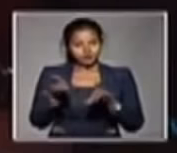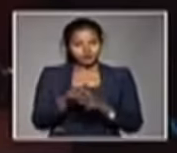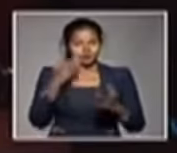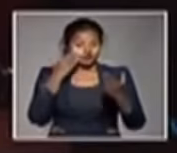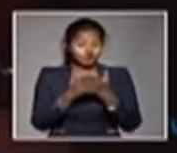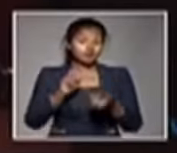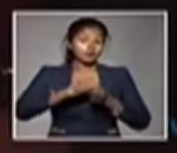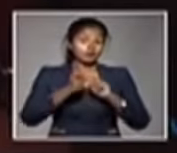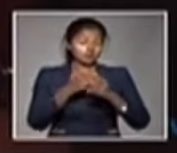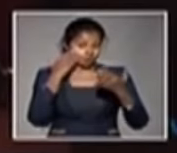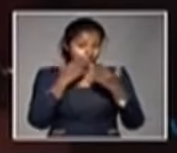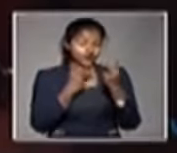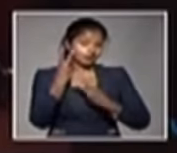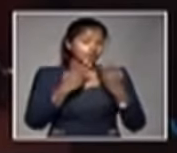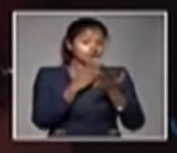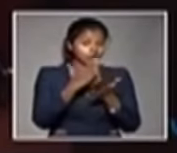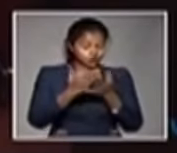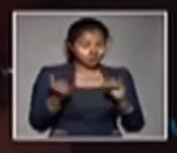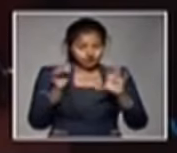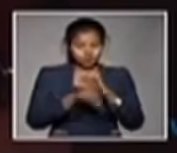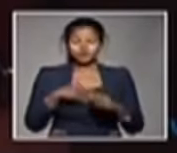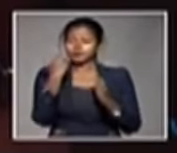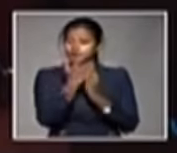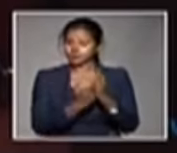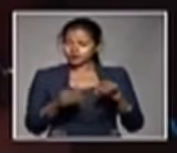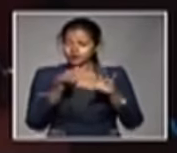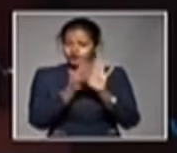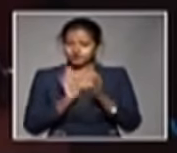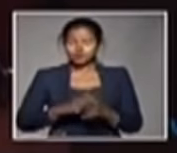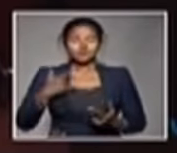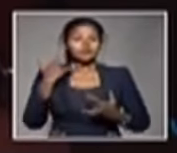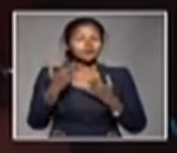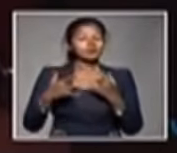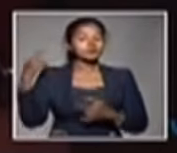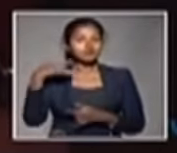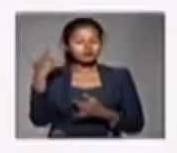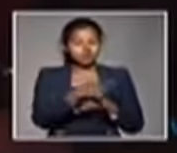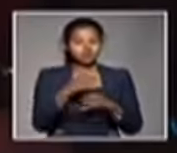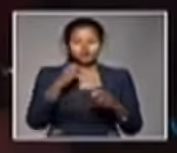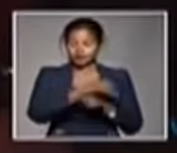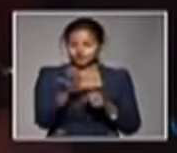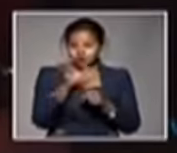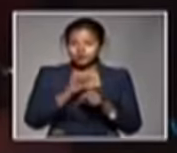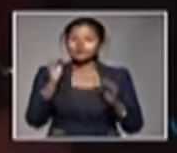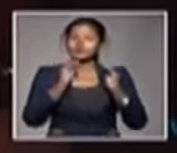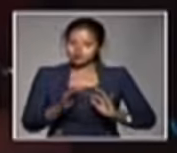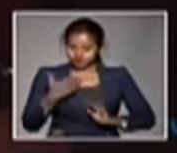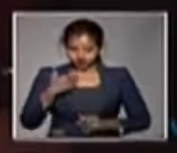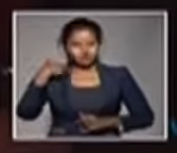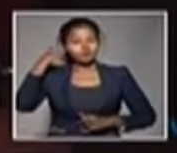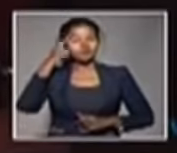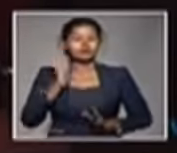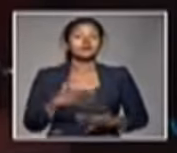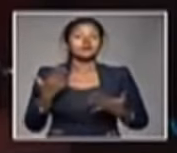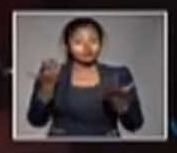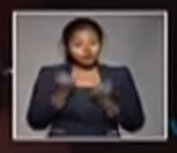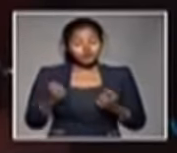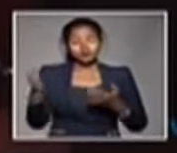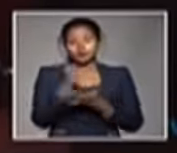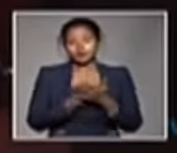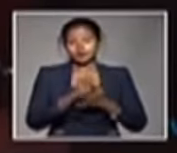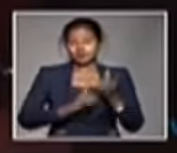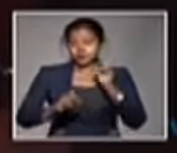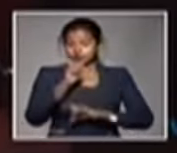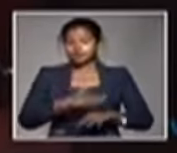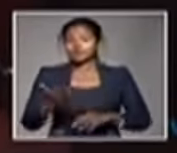travel ban. I know that restrictions have been imposed on foreign travel due to the COVID-19 pandemic. However, I request you hold talks with the U.S.